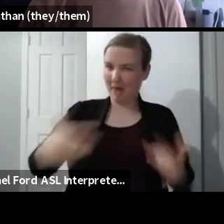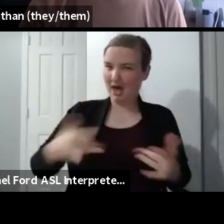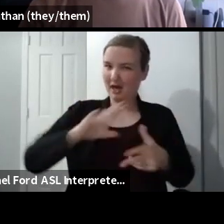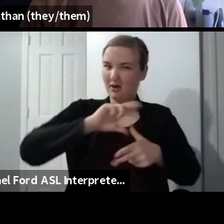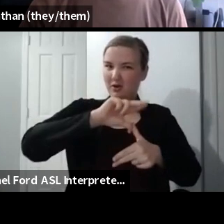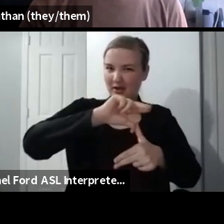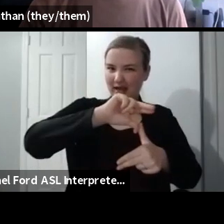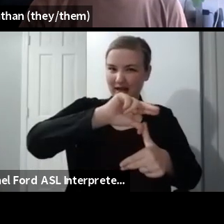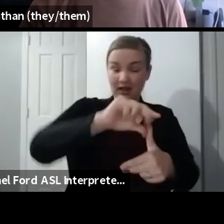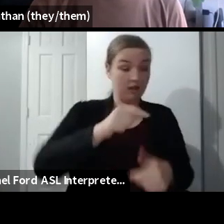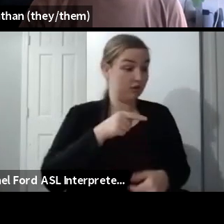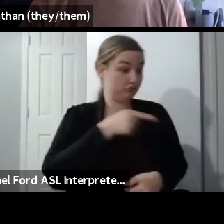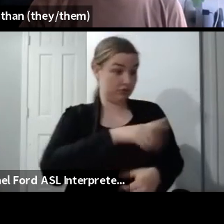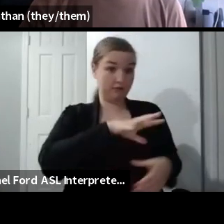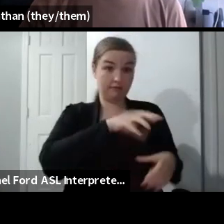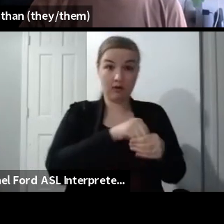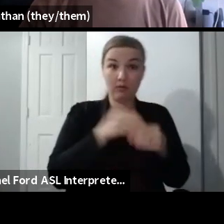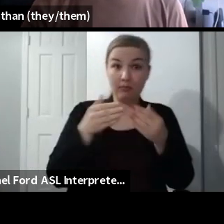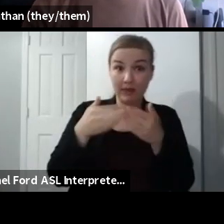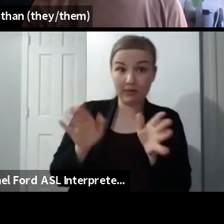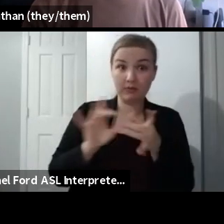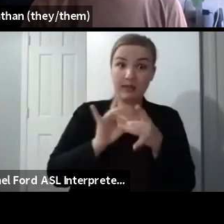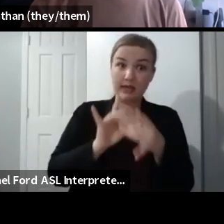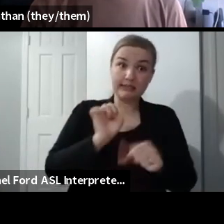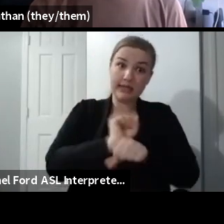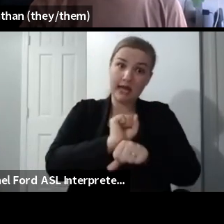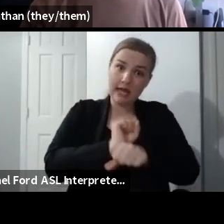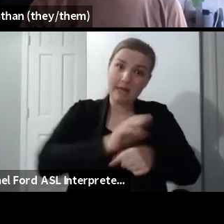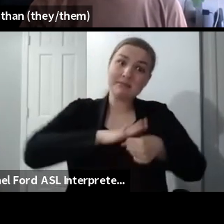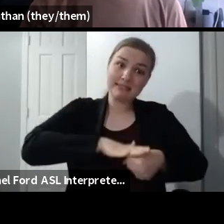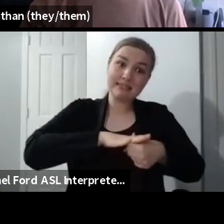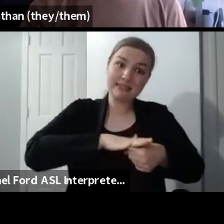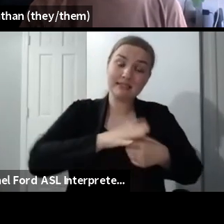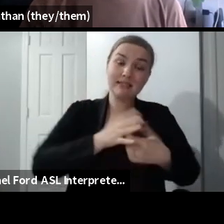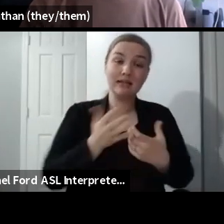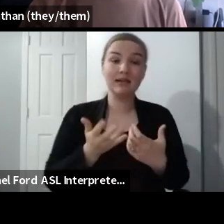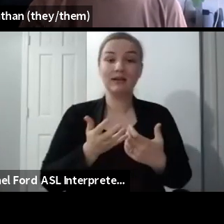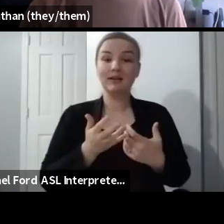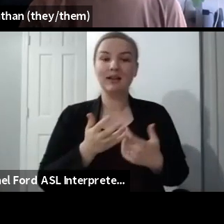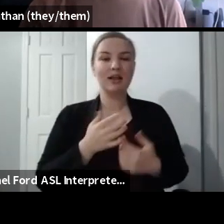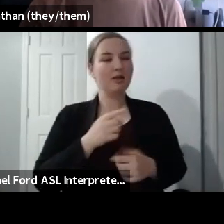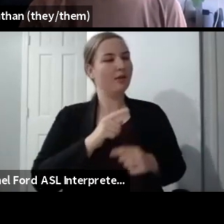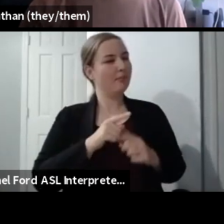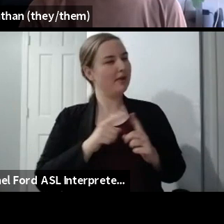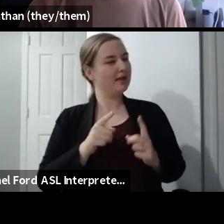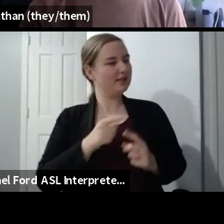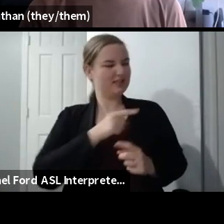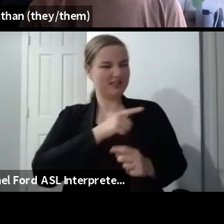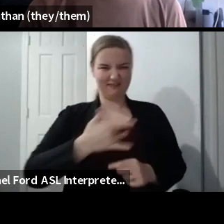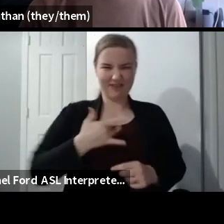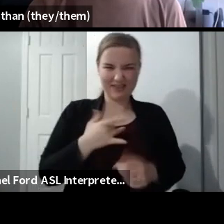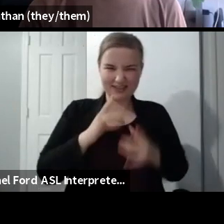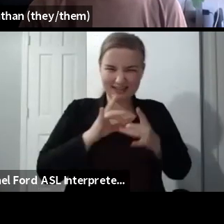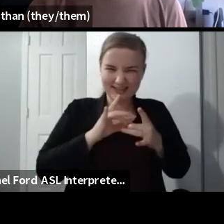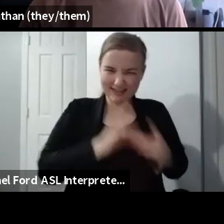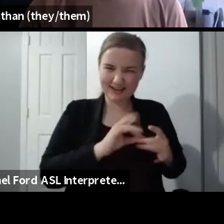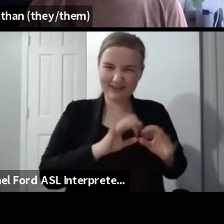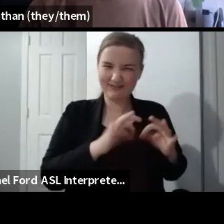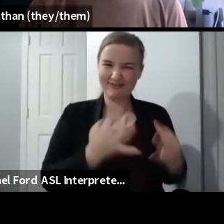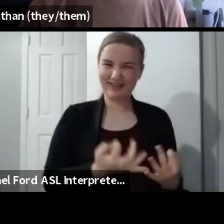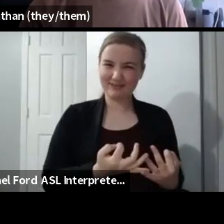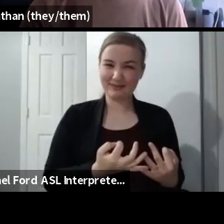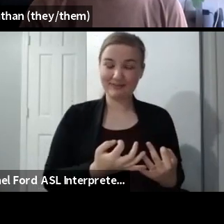And I think it's a trope, but it's also a beautiful power. And like what I feel connected to my family line is like the amount